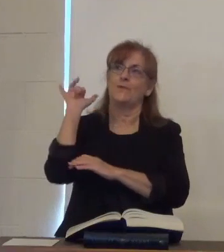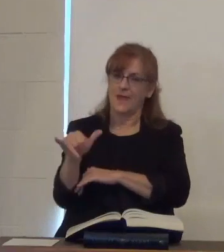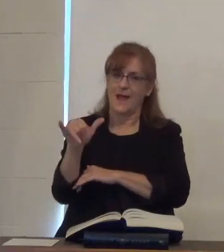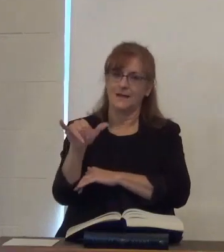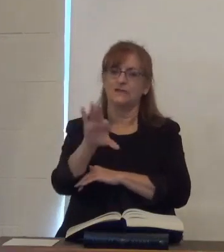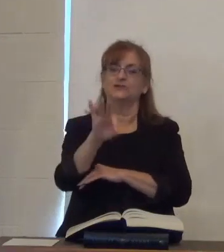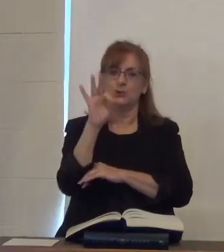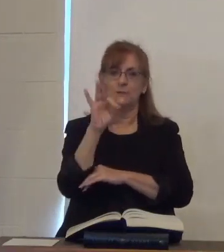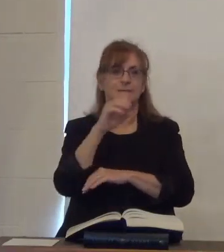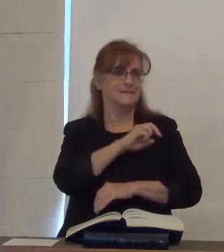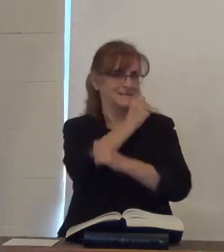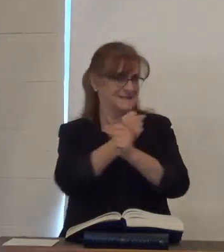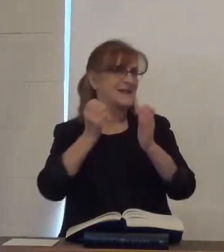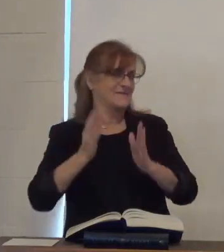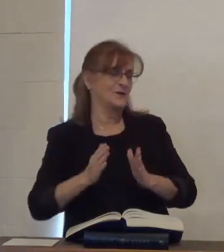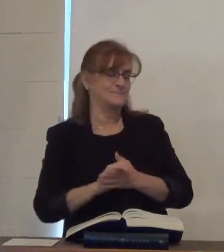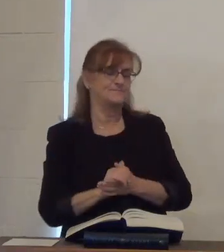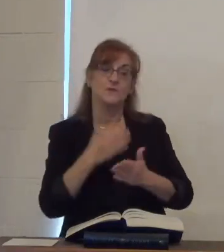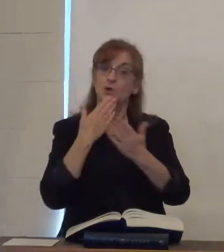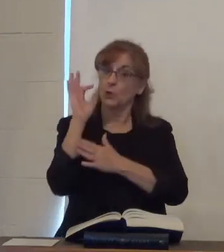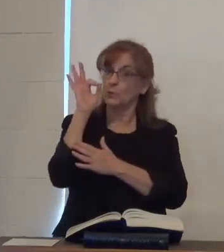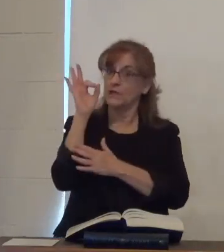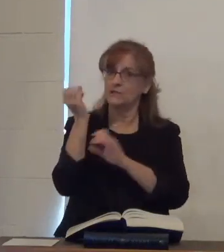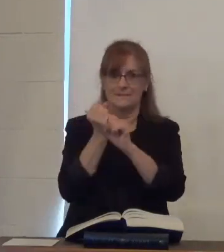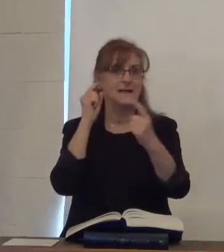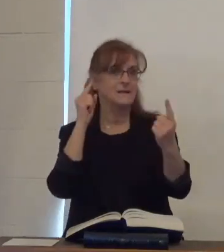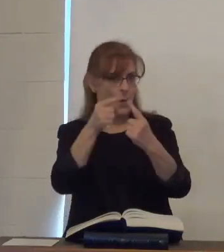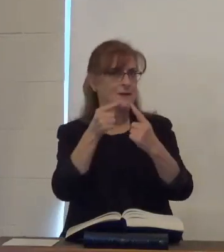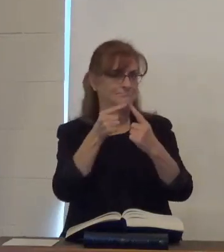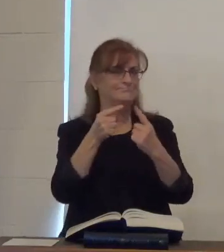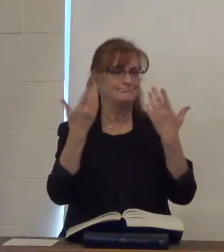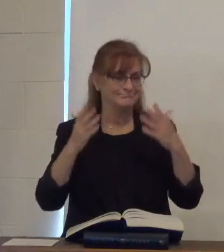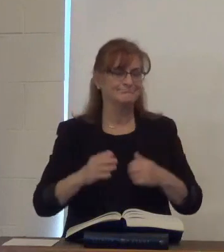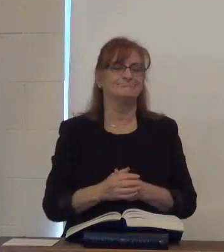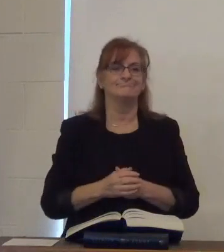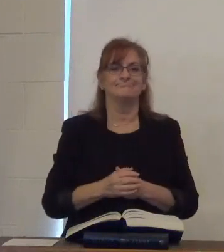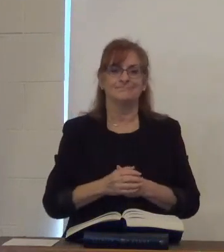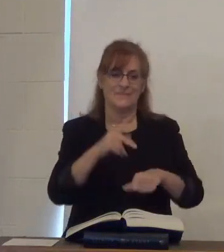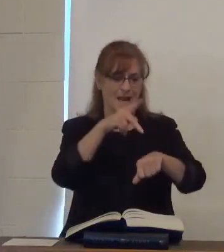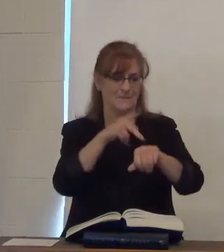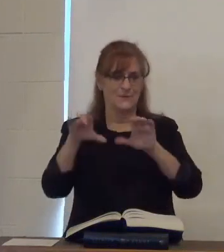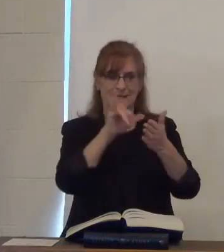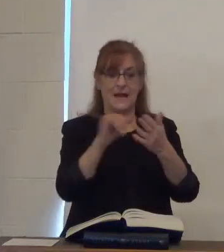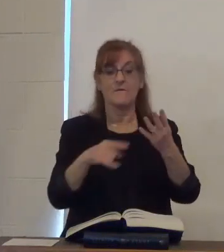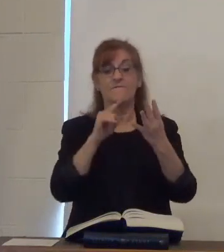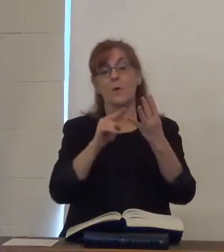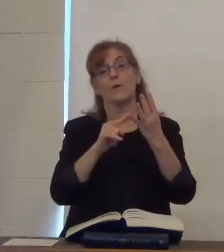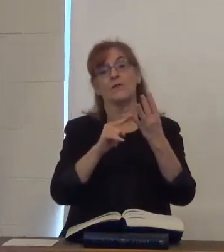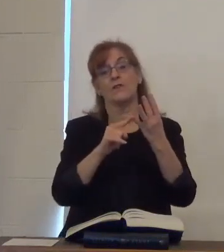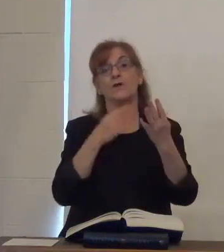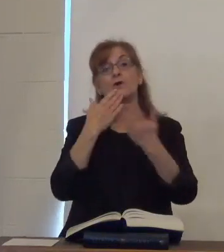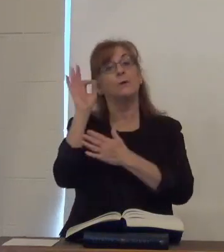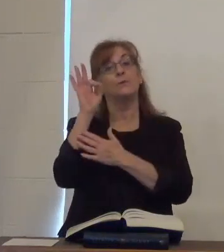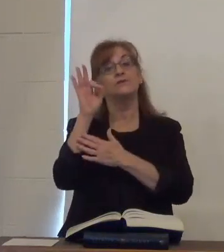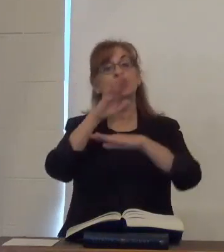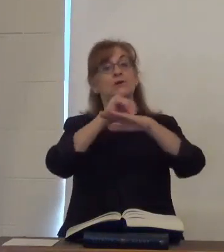chosen Messiah of God. Good preaching makes a point. Peter did that in the sermon at Pentecost. Fourth, good preaching calls